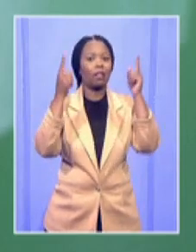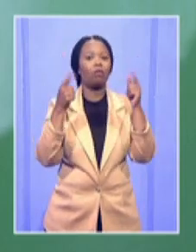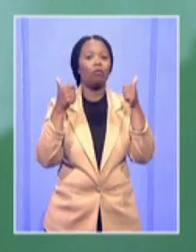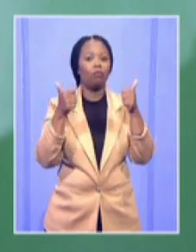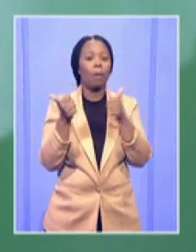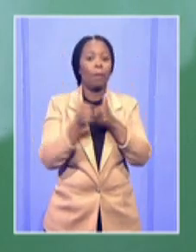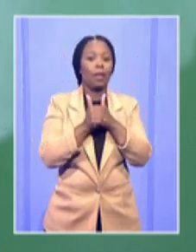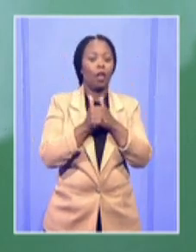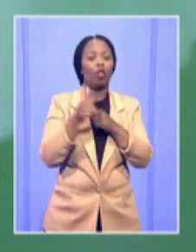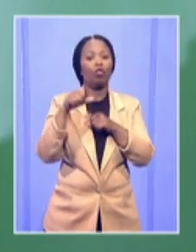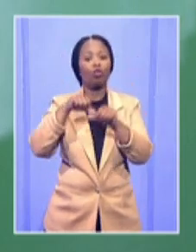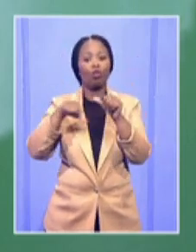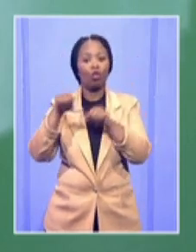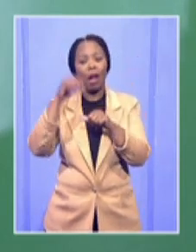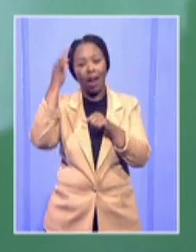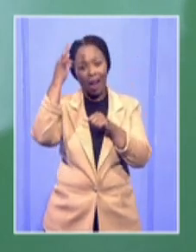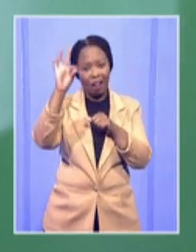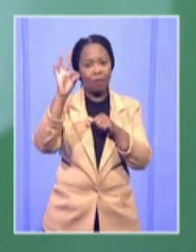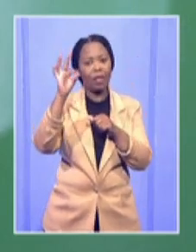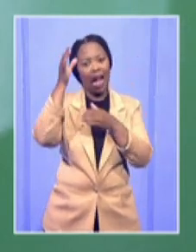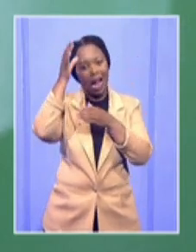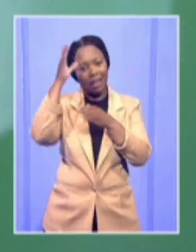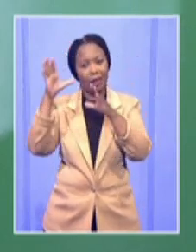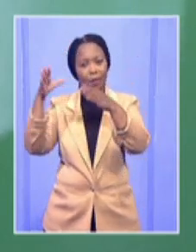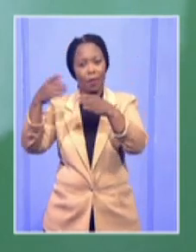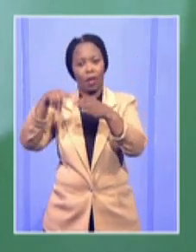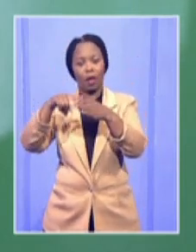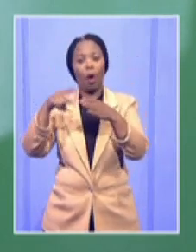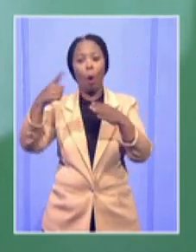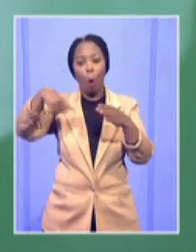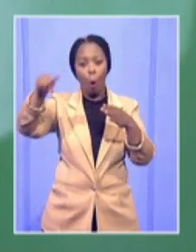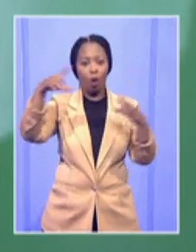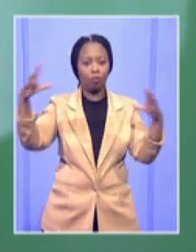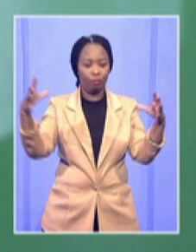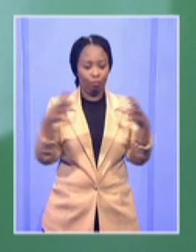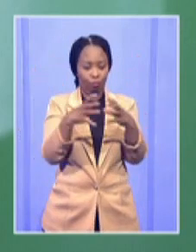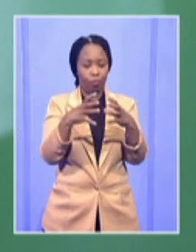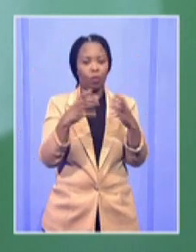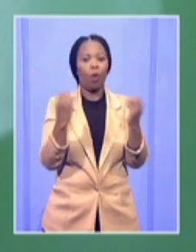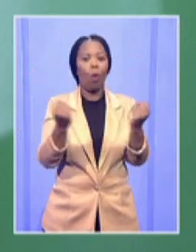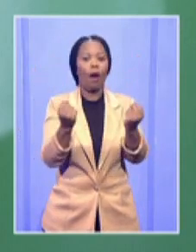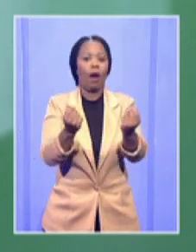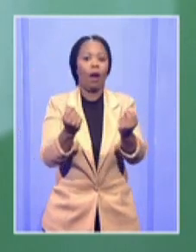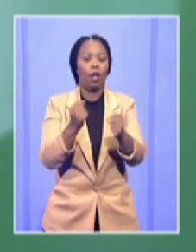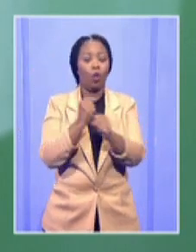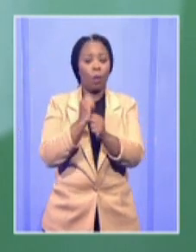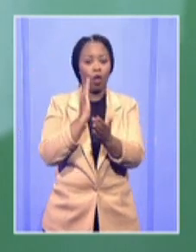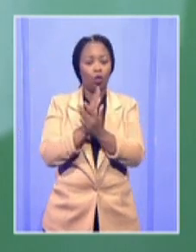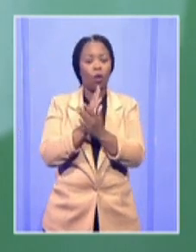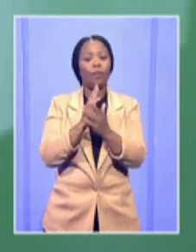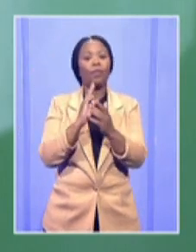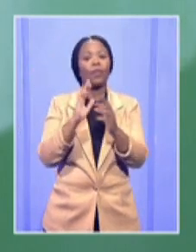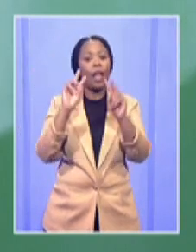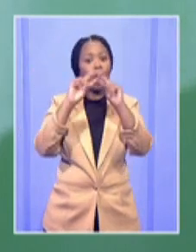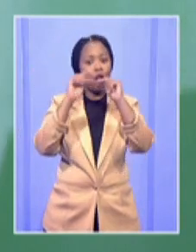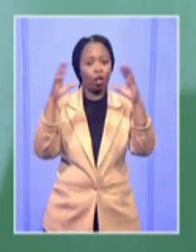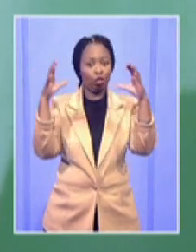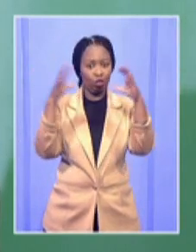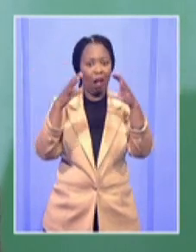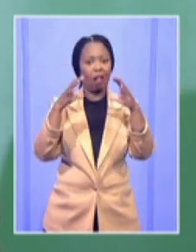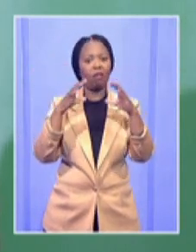social partners, and academia, working together to ensure national resilience and hope.